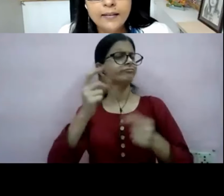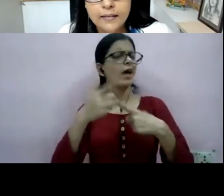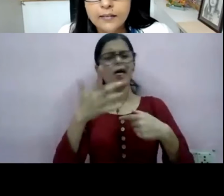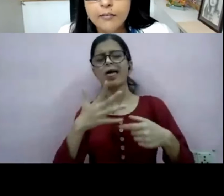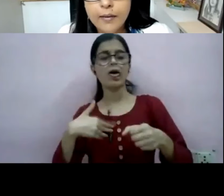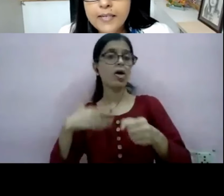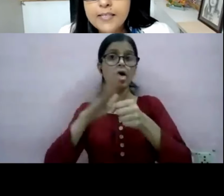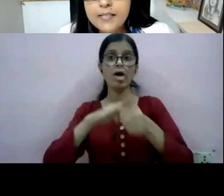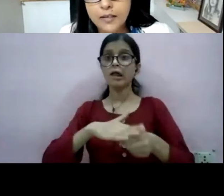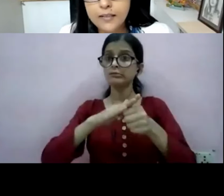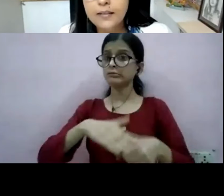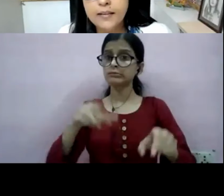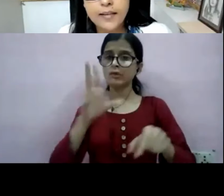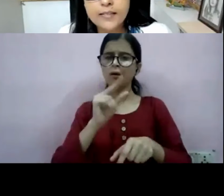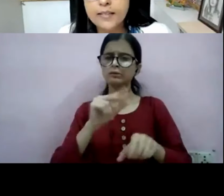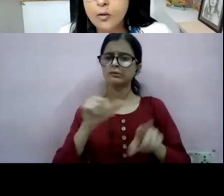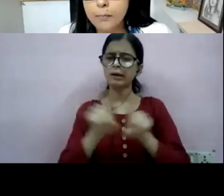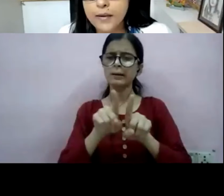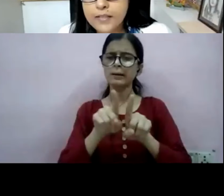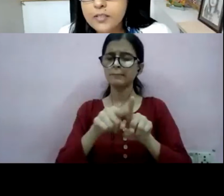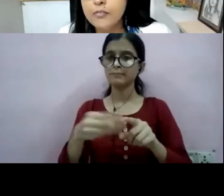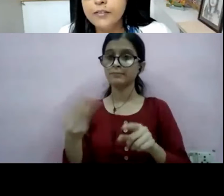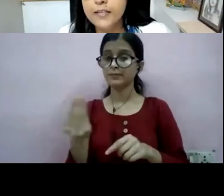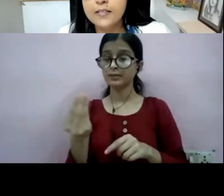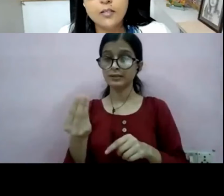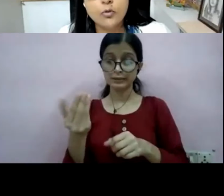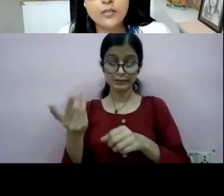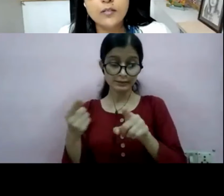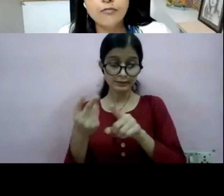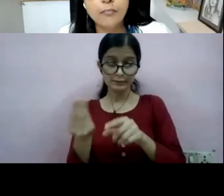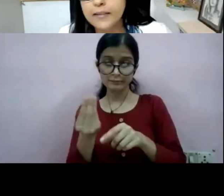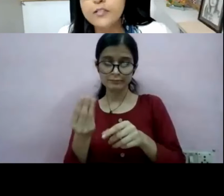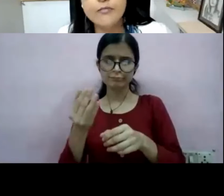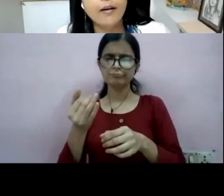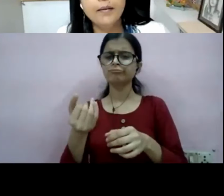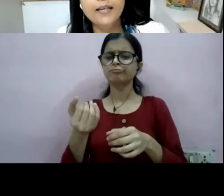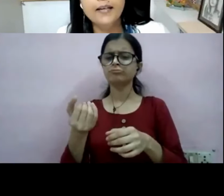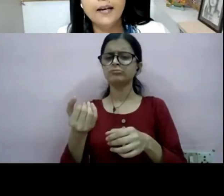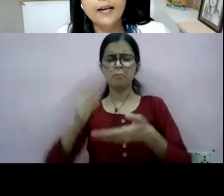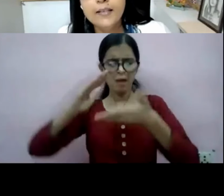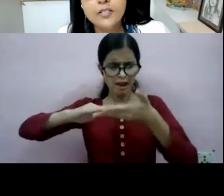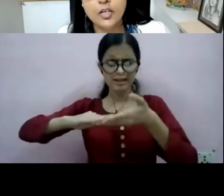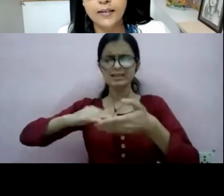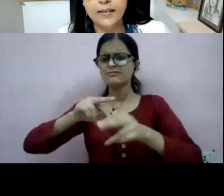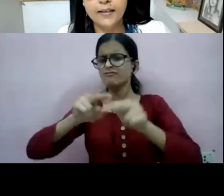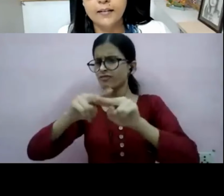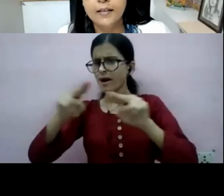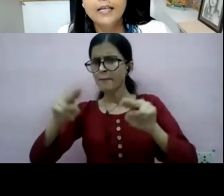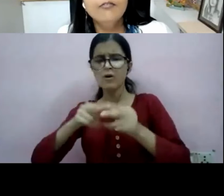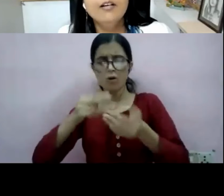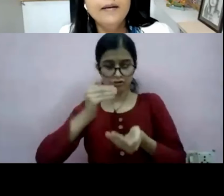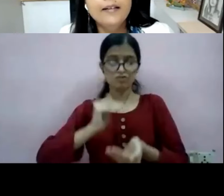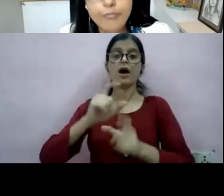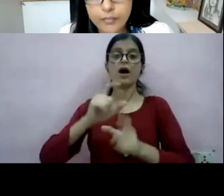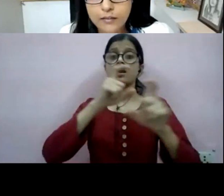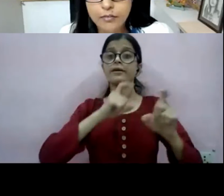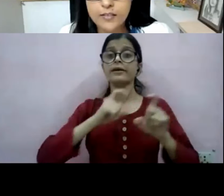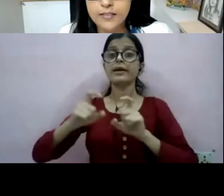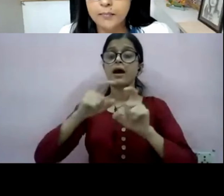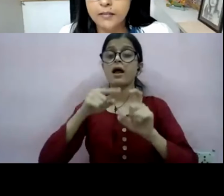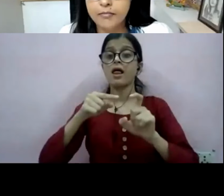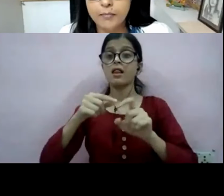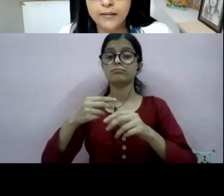Consequently, the feminists struggle against the oppression of the institutions of marriage, family, and childcare will be different